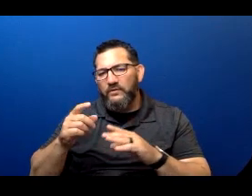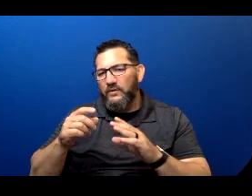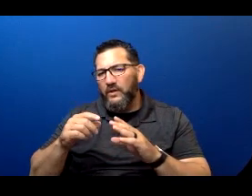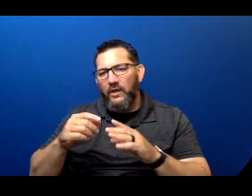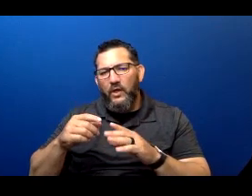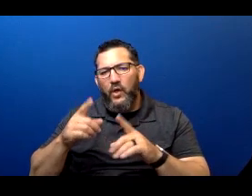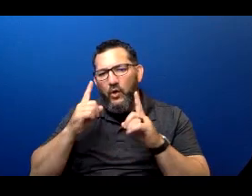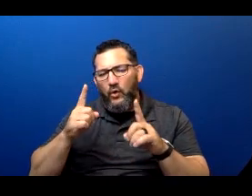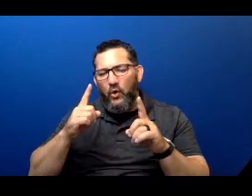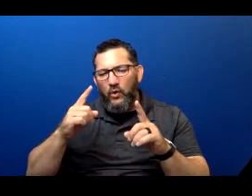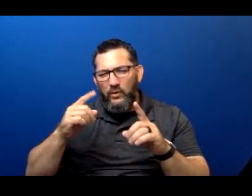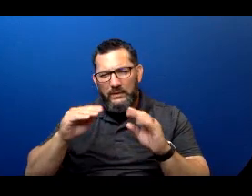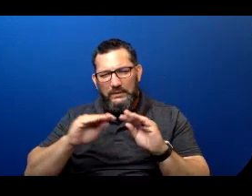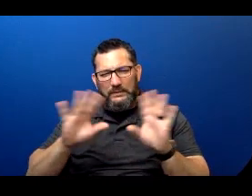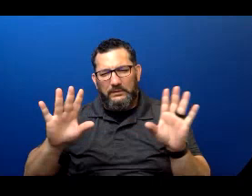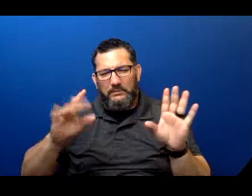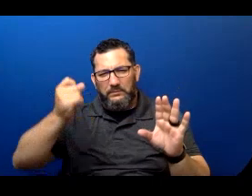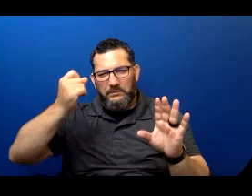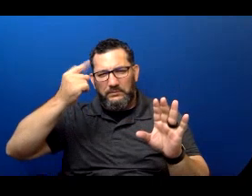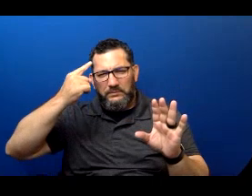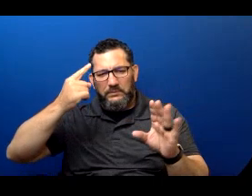anchor ourselves into some